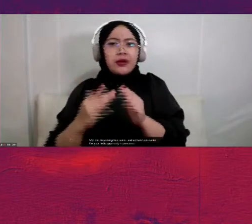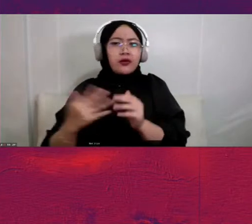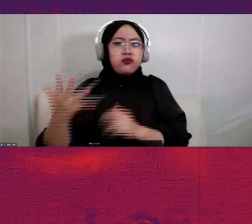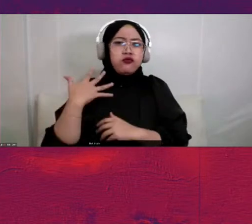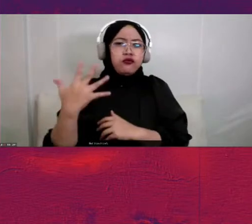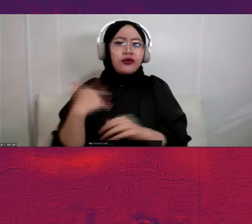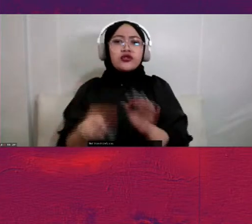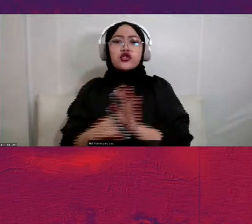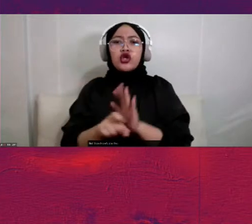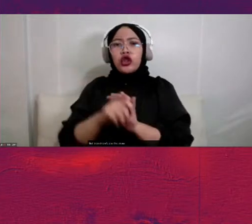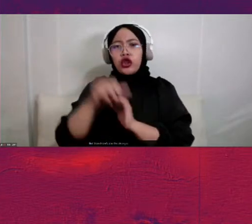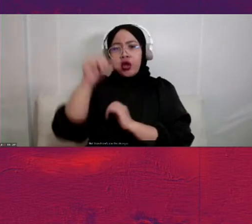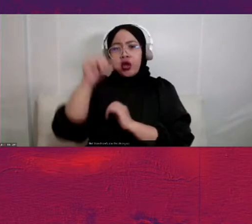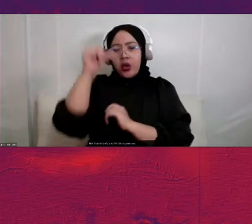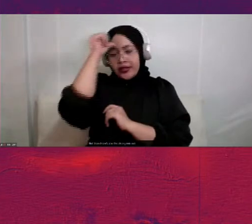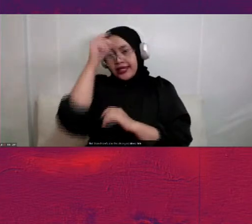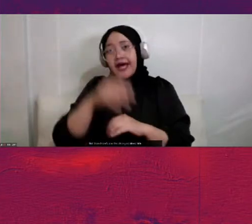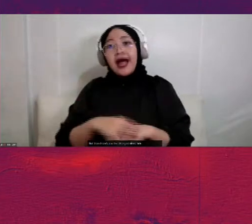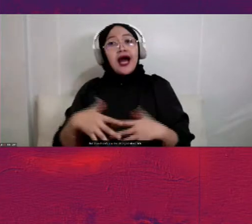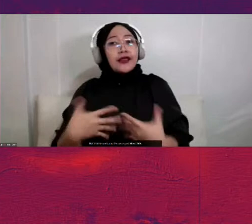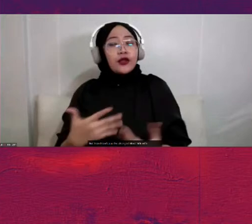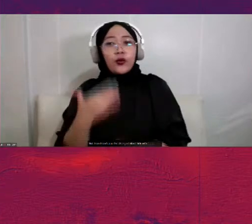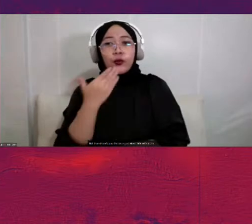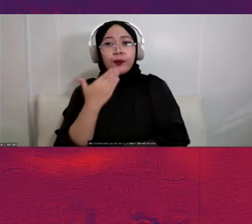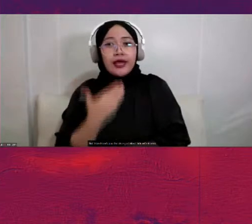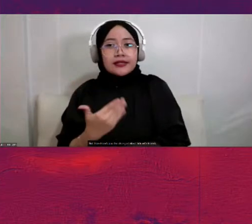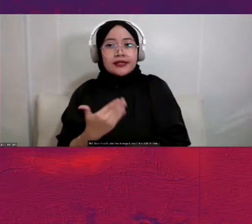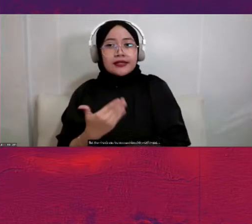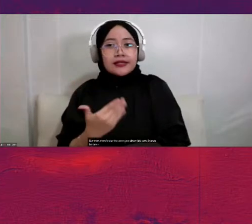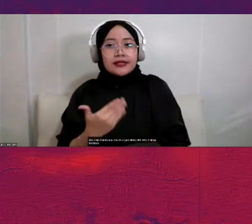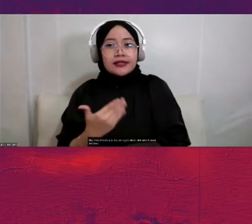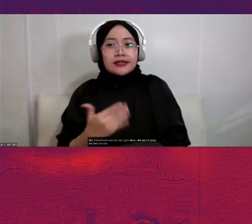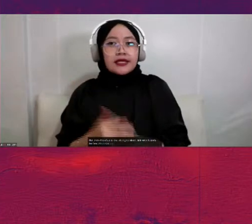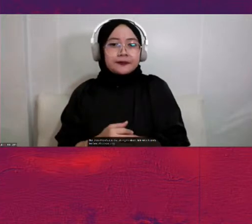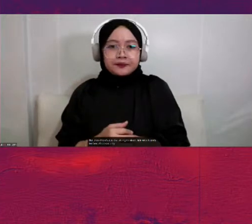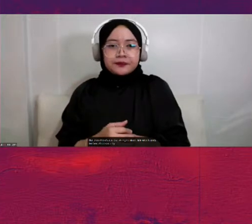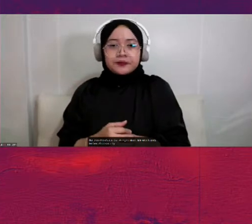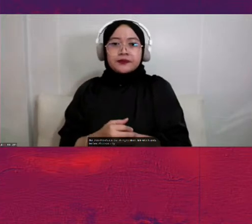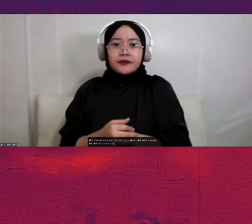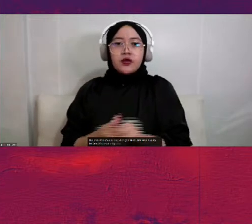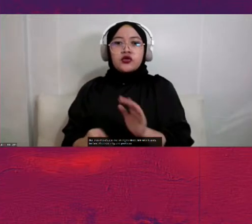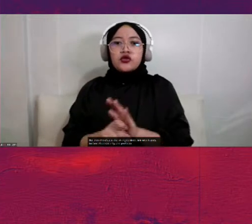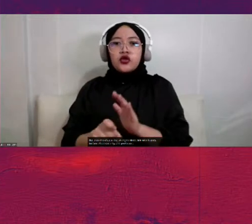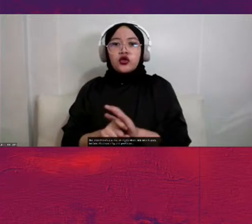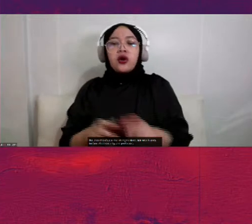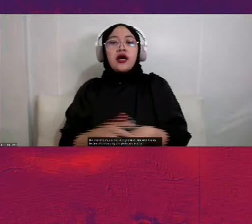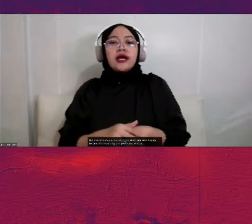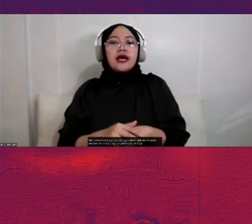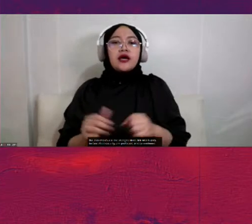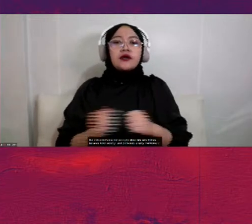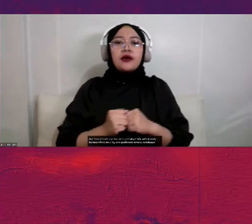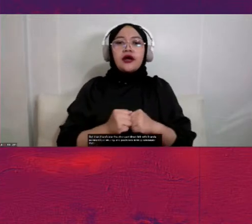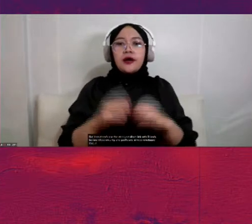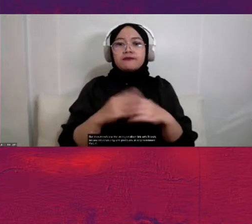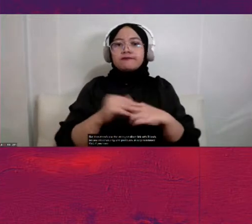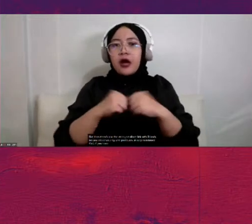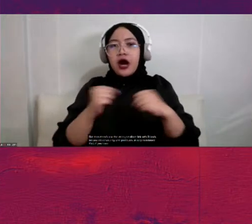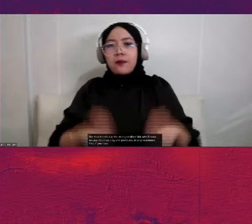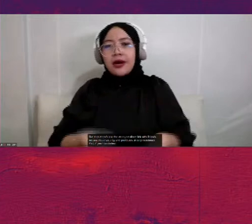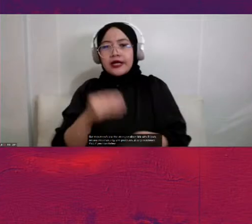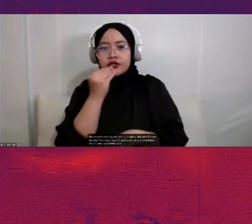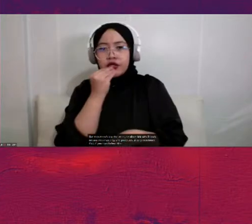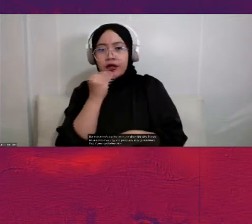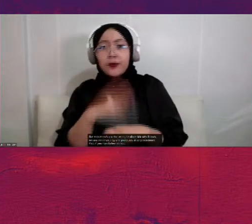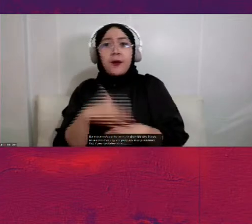But then there's also the strong indirect link with, for instance, food security. And Professor Josse already mentioned that. If you have